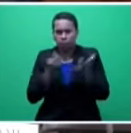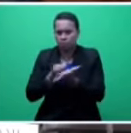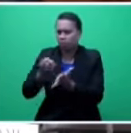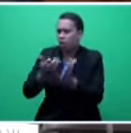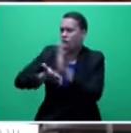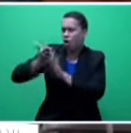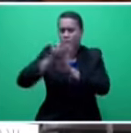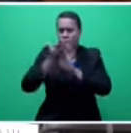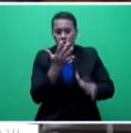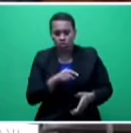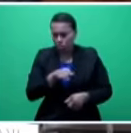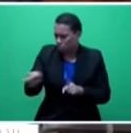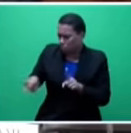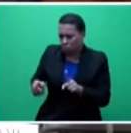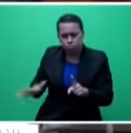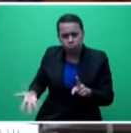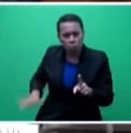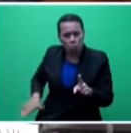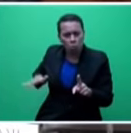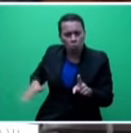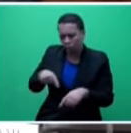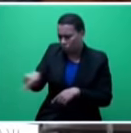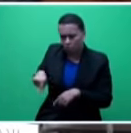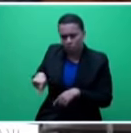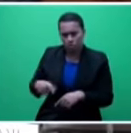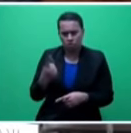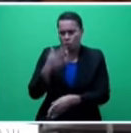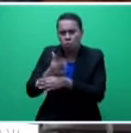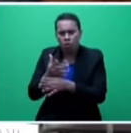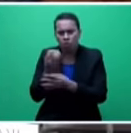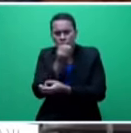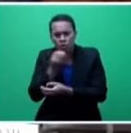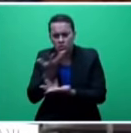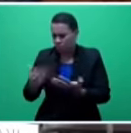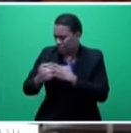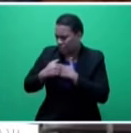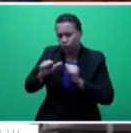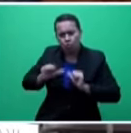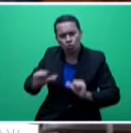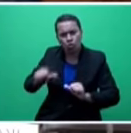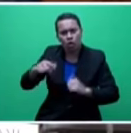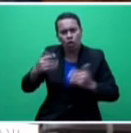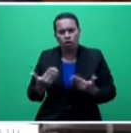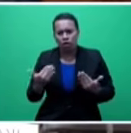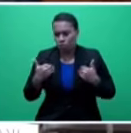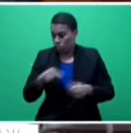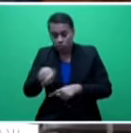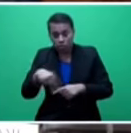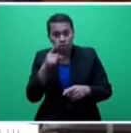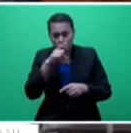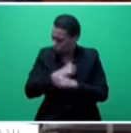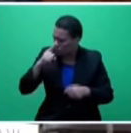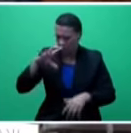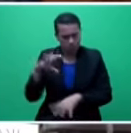the freeze. Food security and the protection and well-being of our people should be paramount, rather than the big businesses who